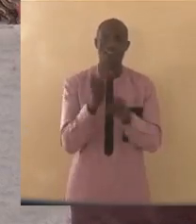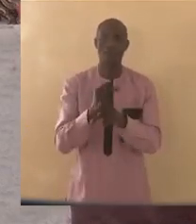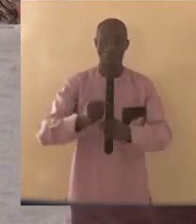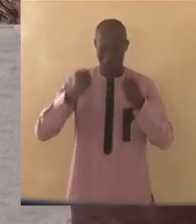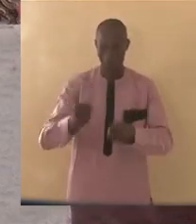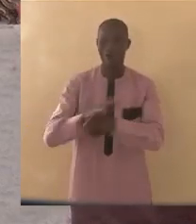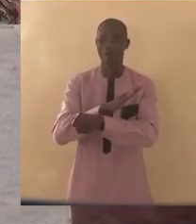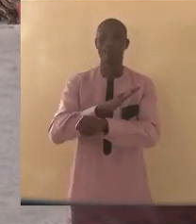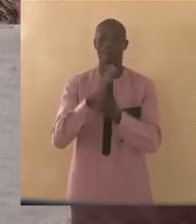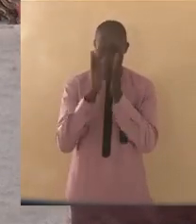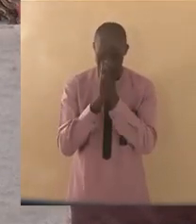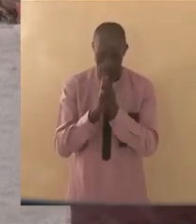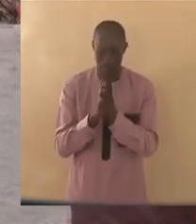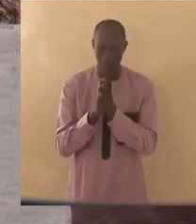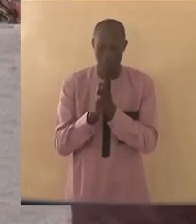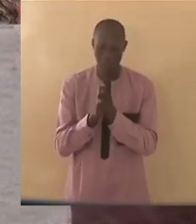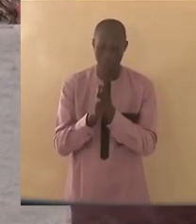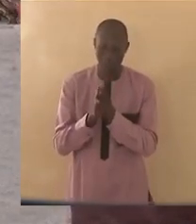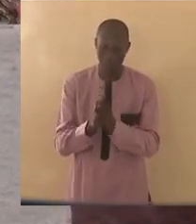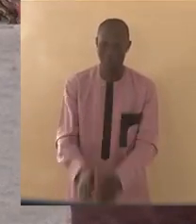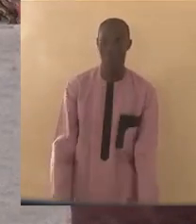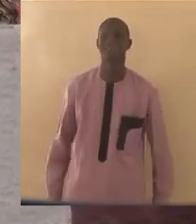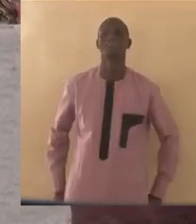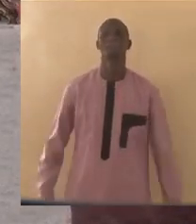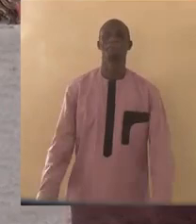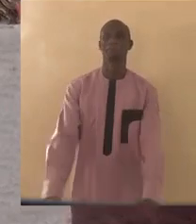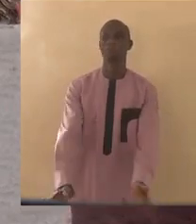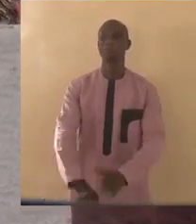kind of prayers, they say, powerful prayer.